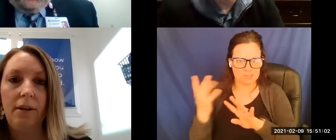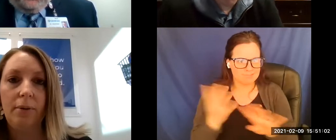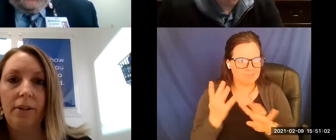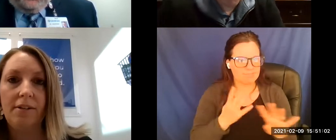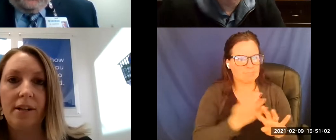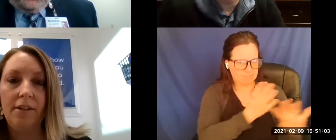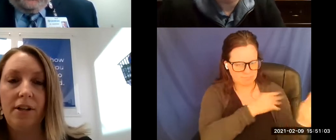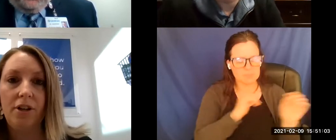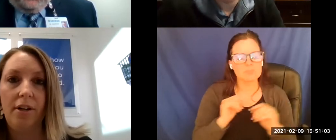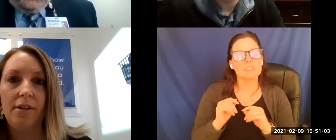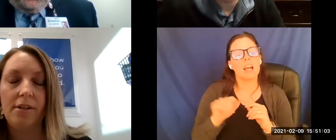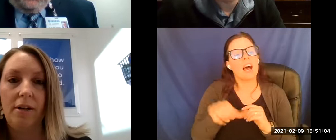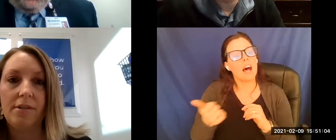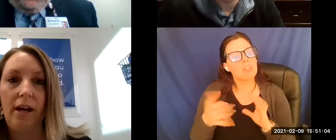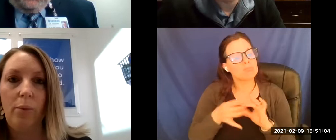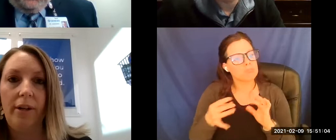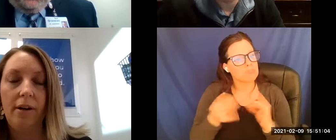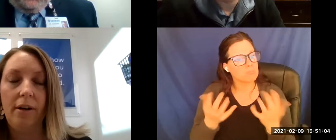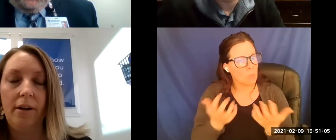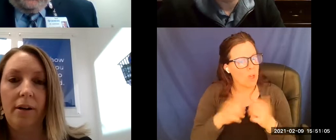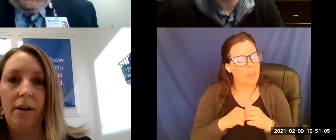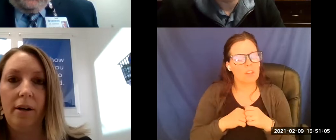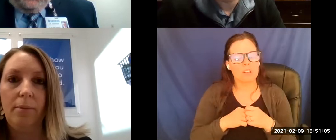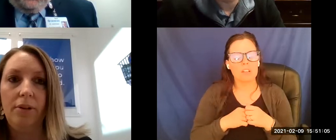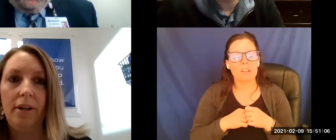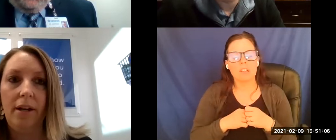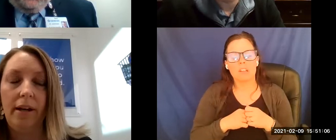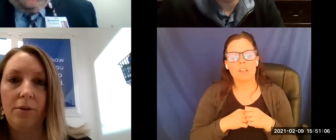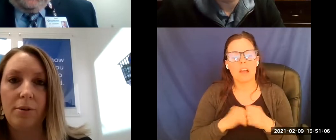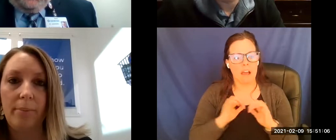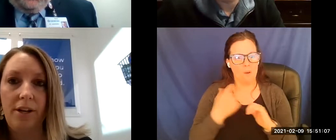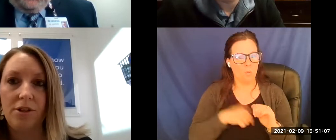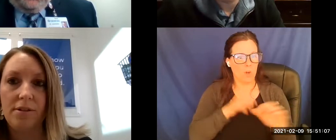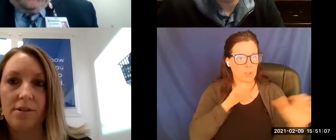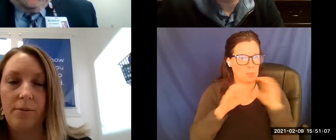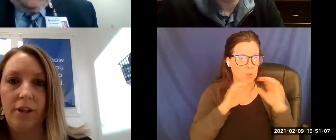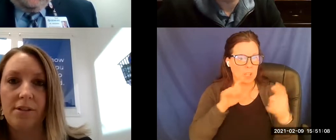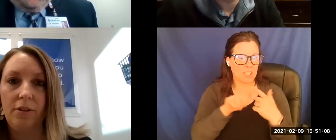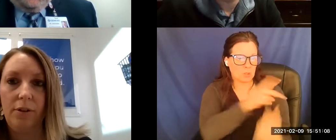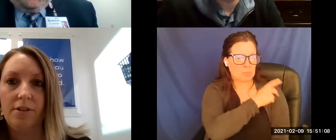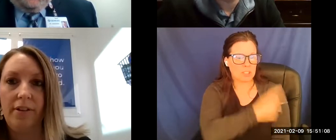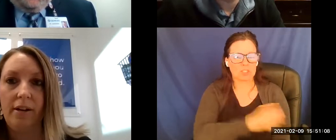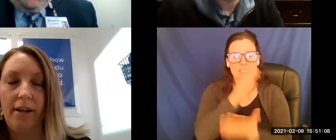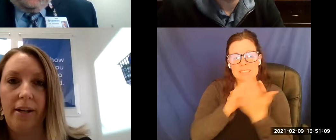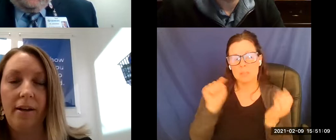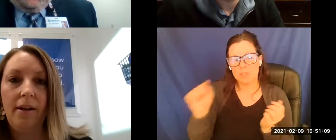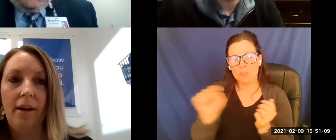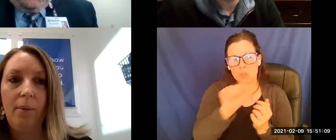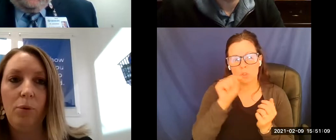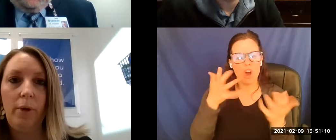I'd really like to kind of touch on is how we are communicating out to our patients, and some of you guys have alluded to that